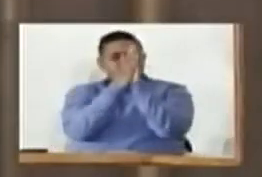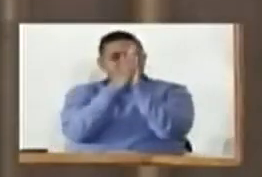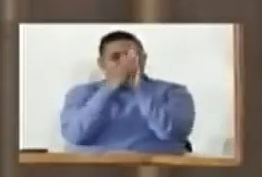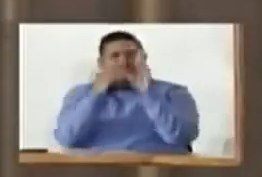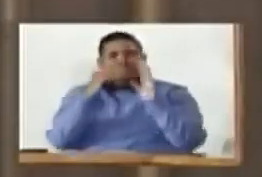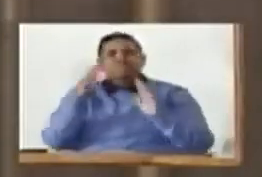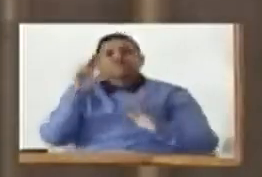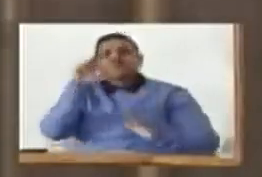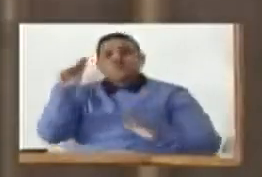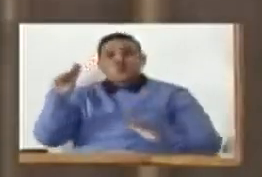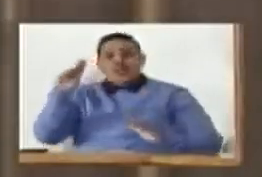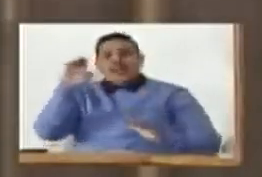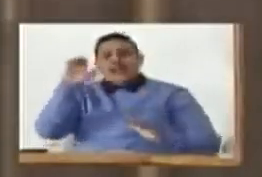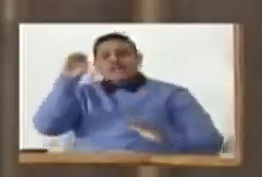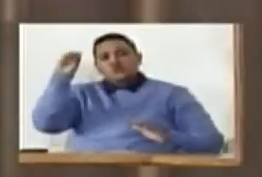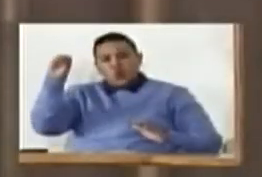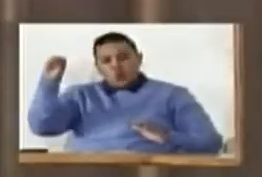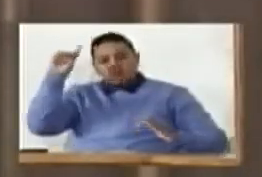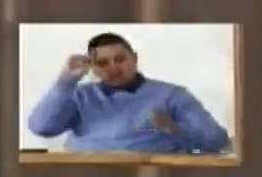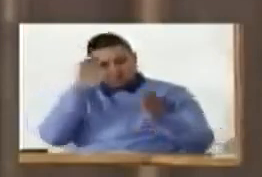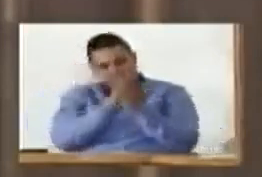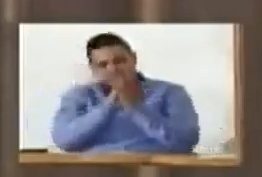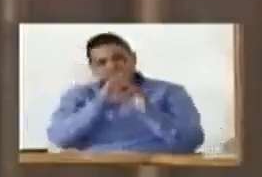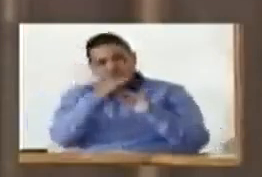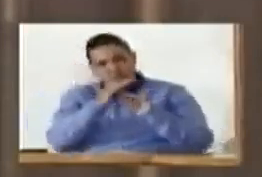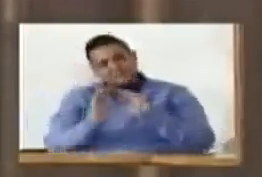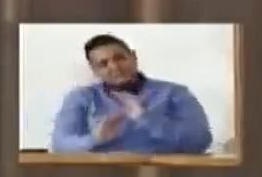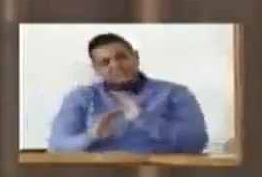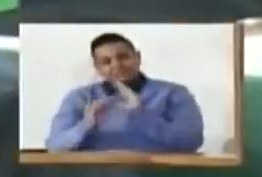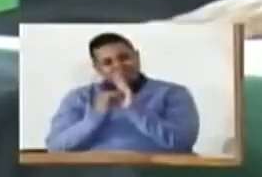Educational, Scientific and Cultural Organization.